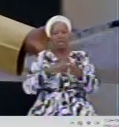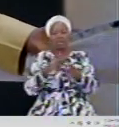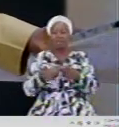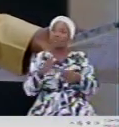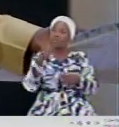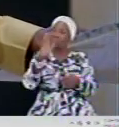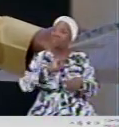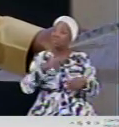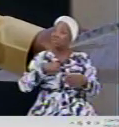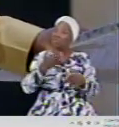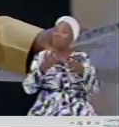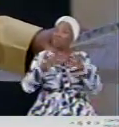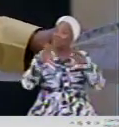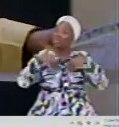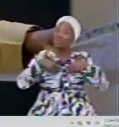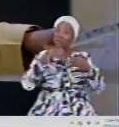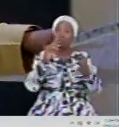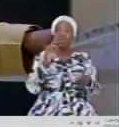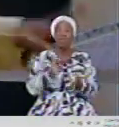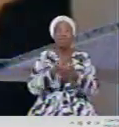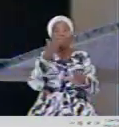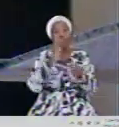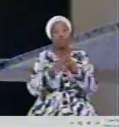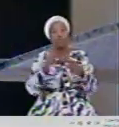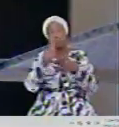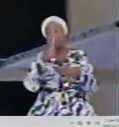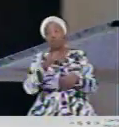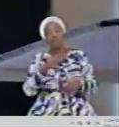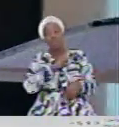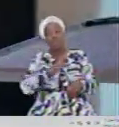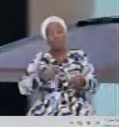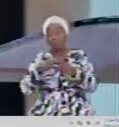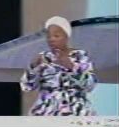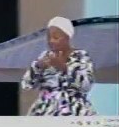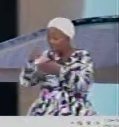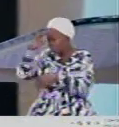king. Like you said, you'll give to him, but the man wants to kill me, and he ran